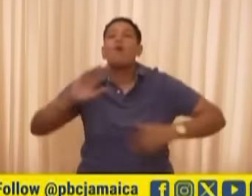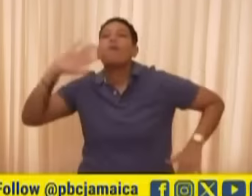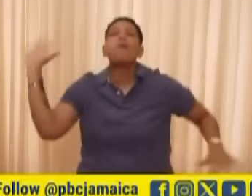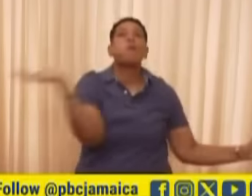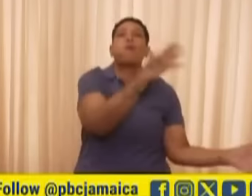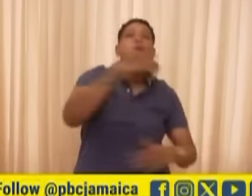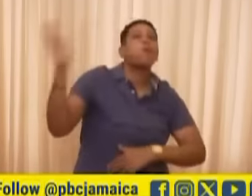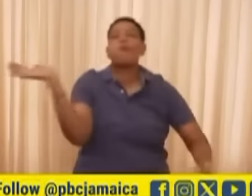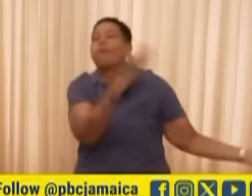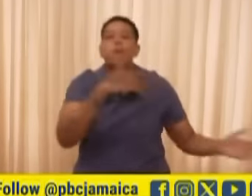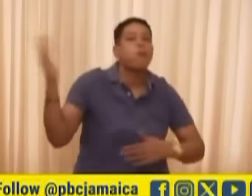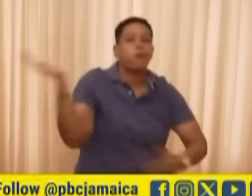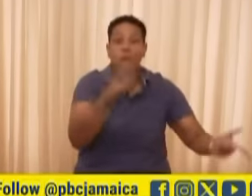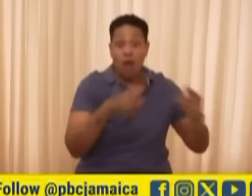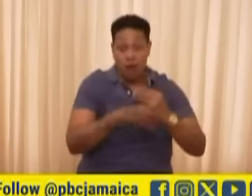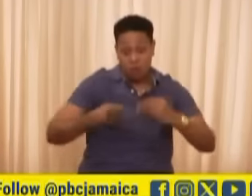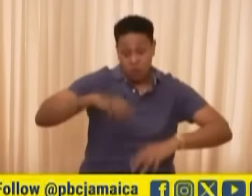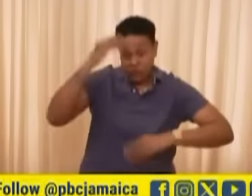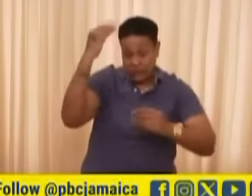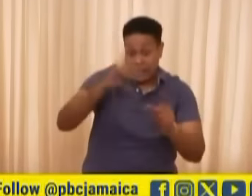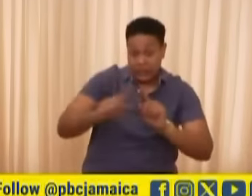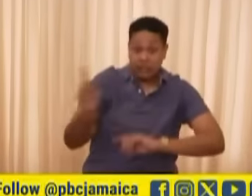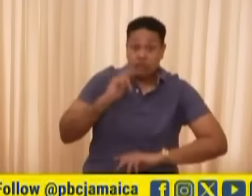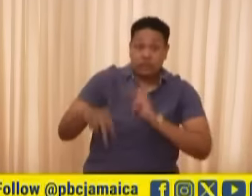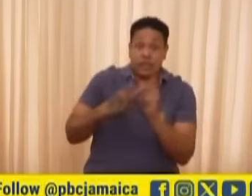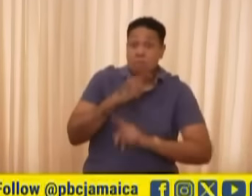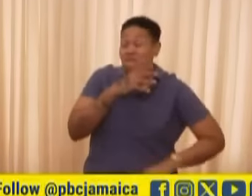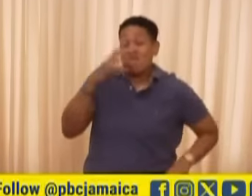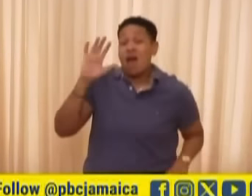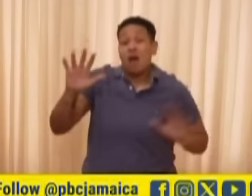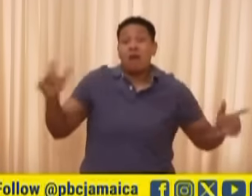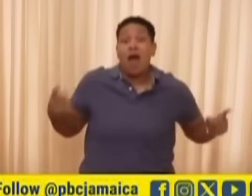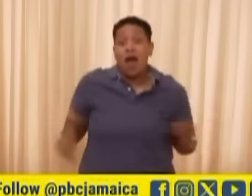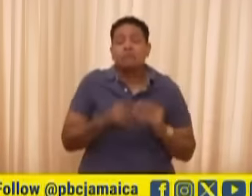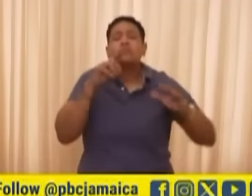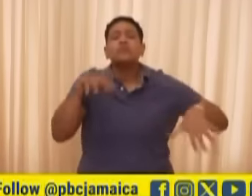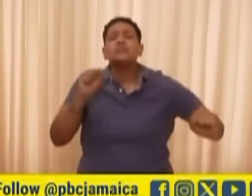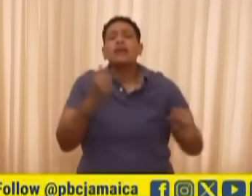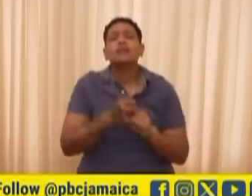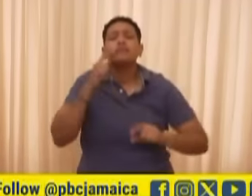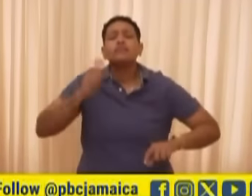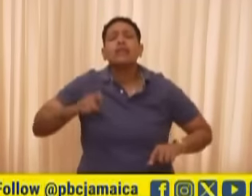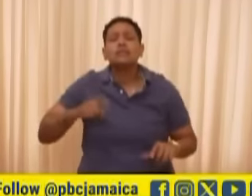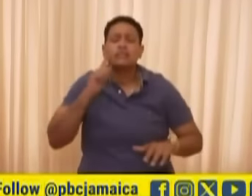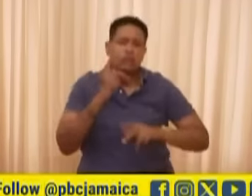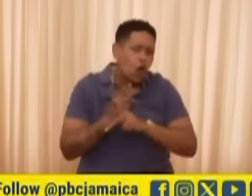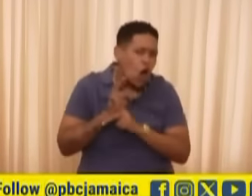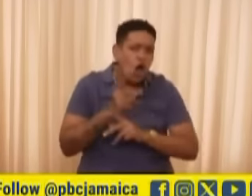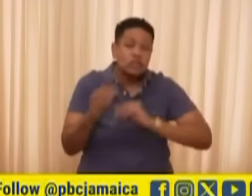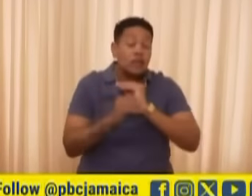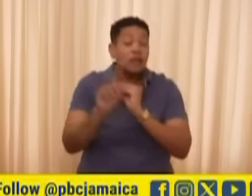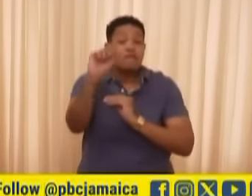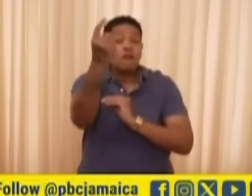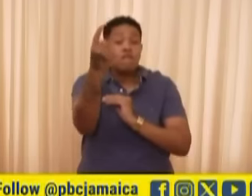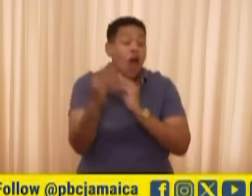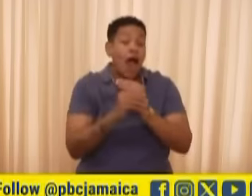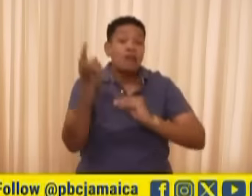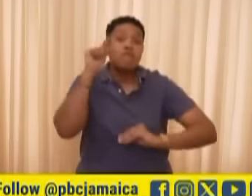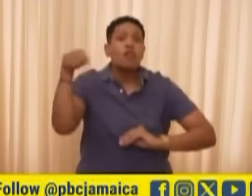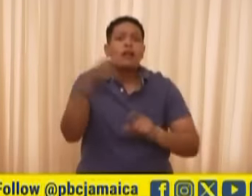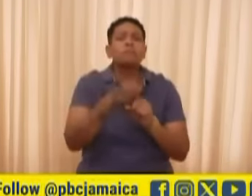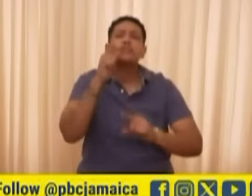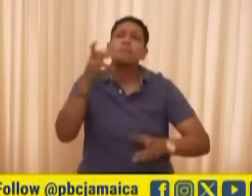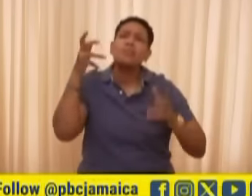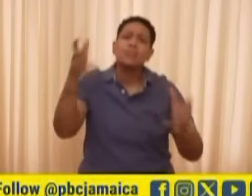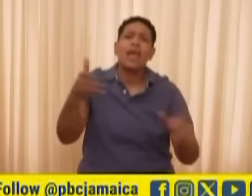wind. As such, we've been saying to our different types of farmers to take necessary precautions. Firstly, for them to be